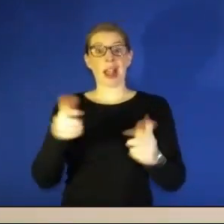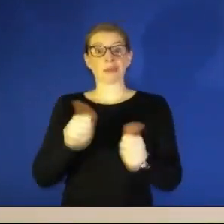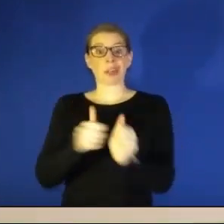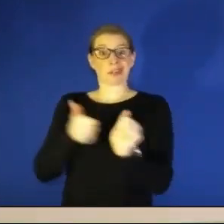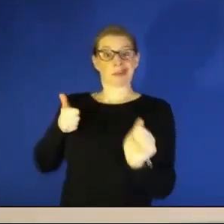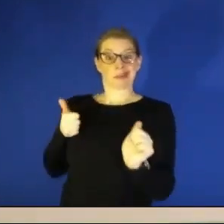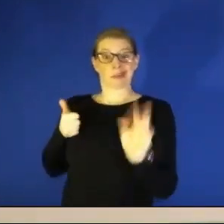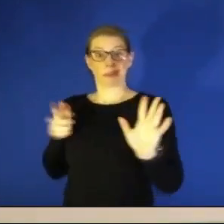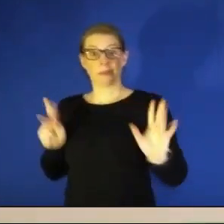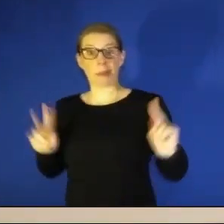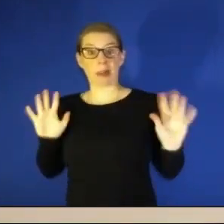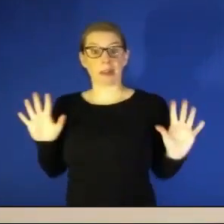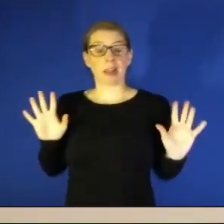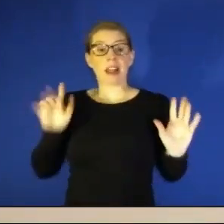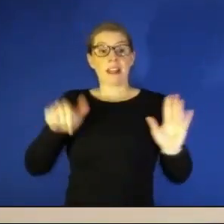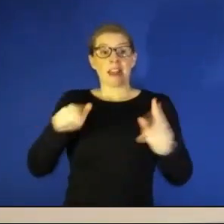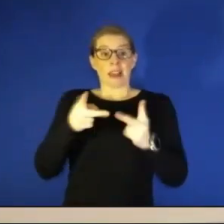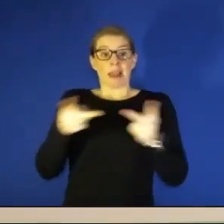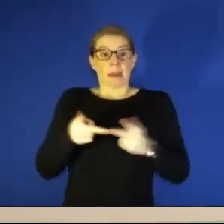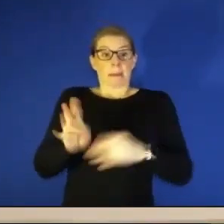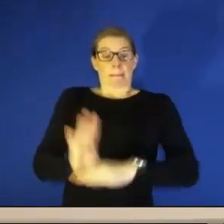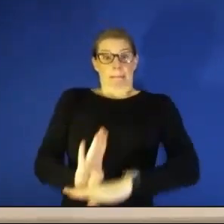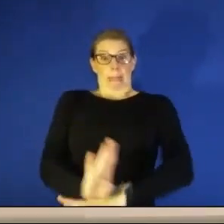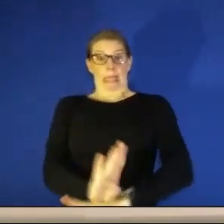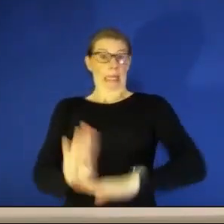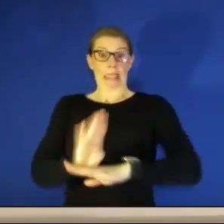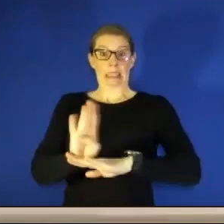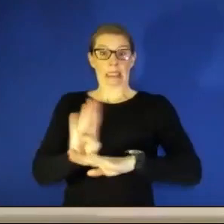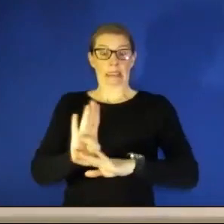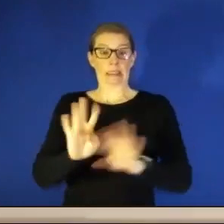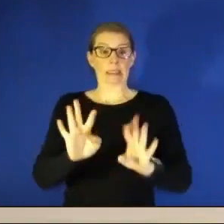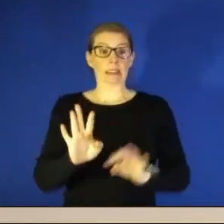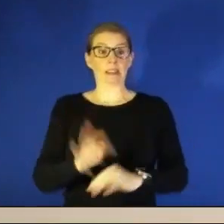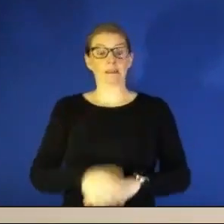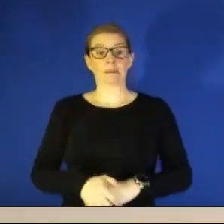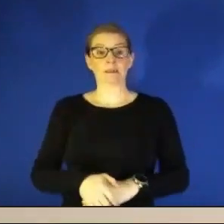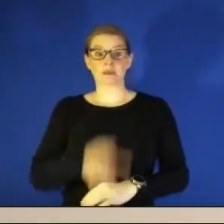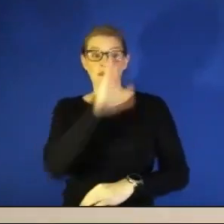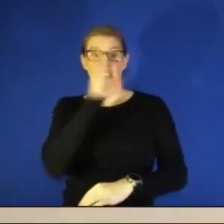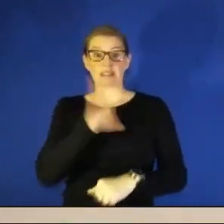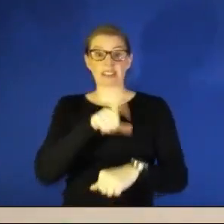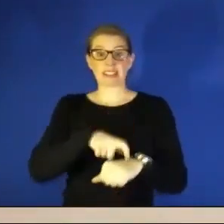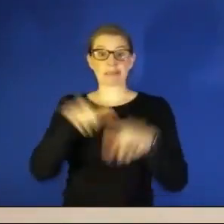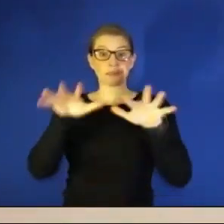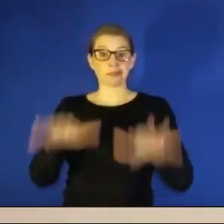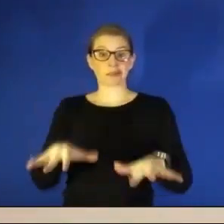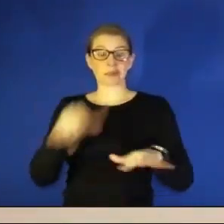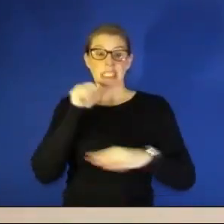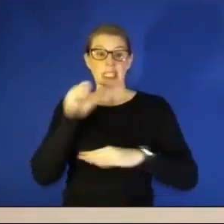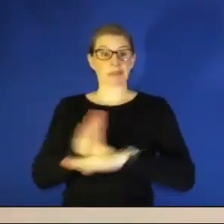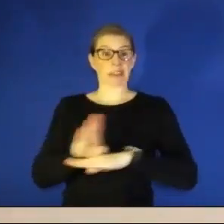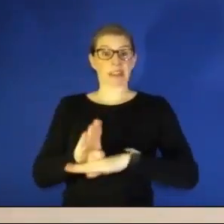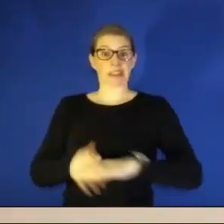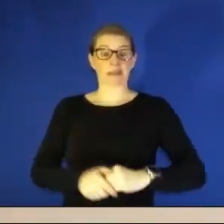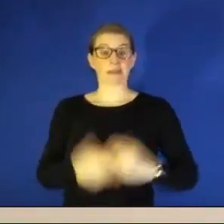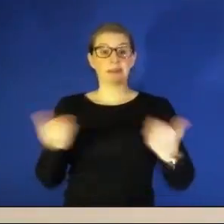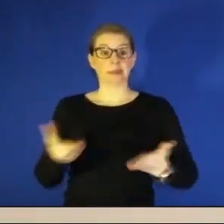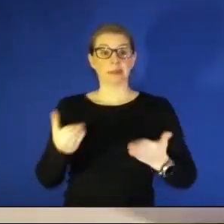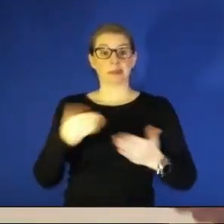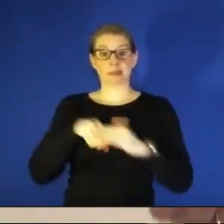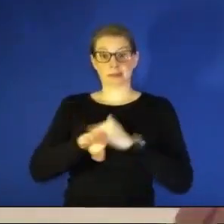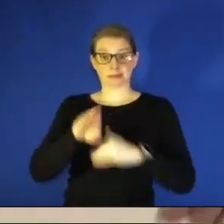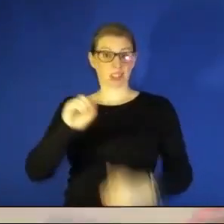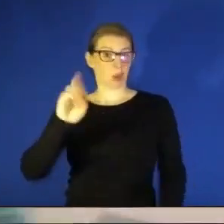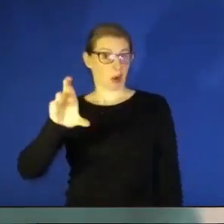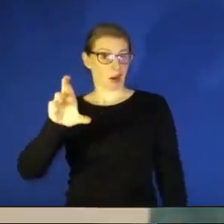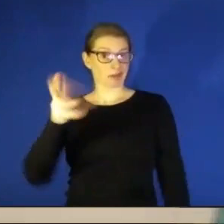This place is buzzing. I mean, there's never a time where it's not busy. I'm here in the OR. This